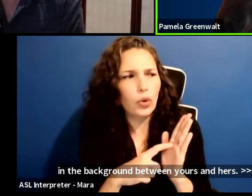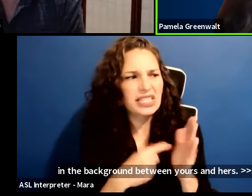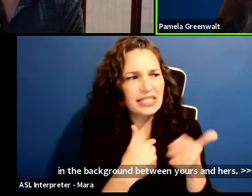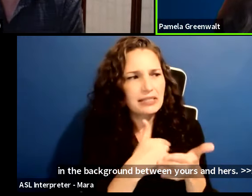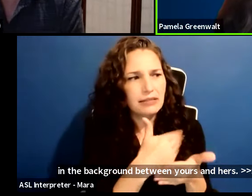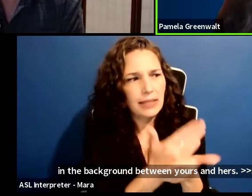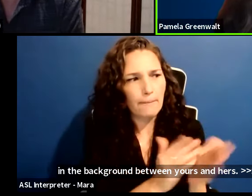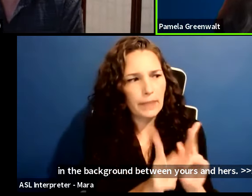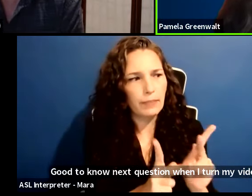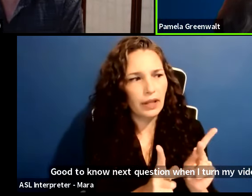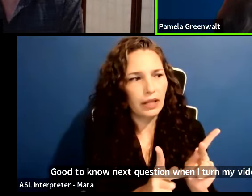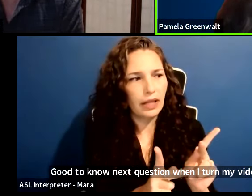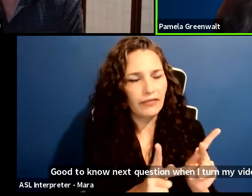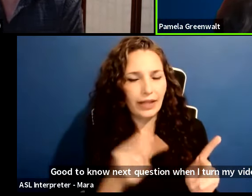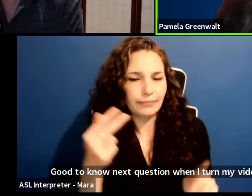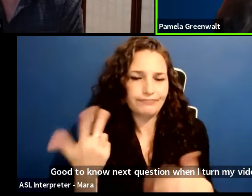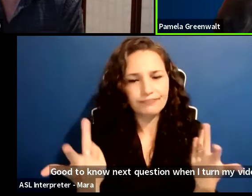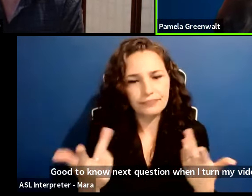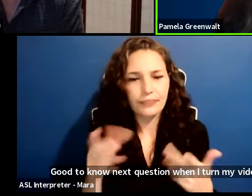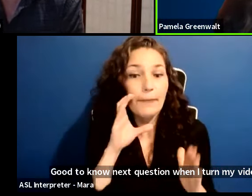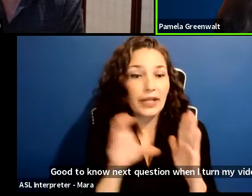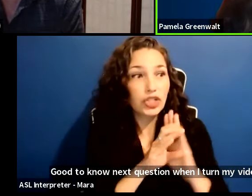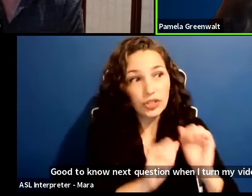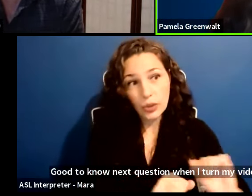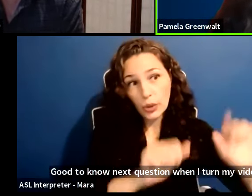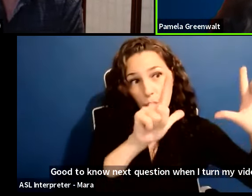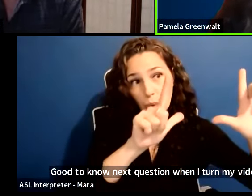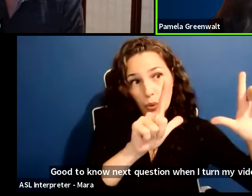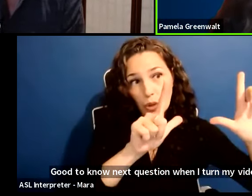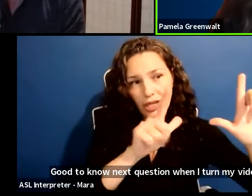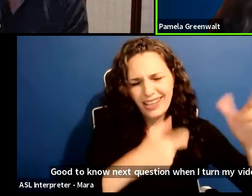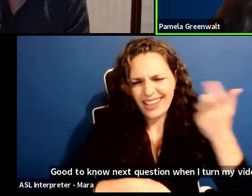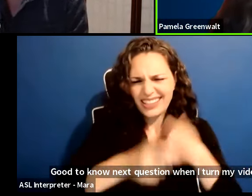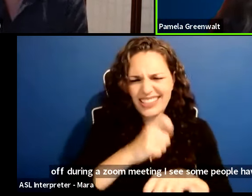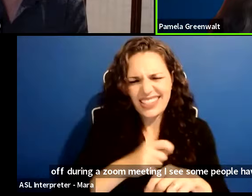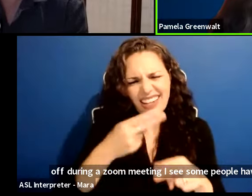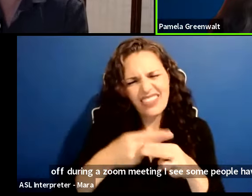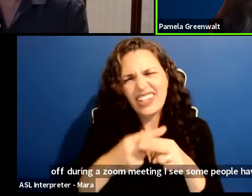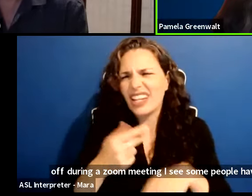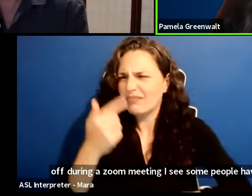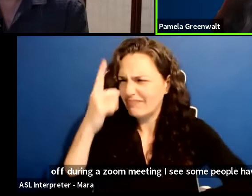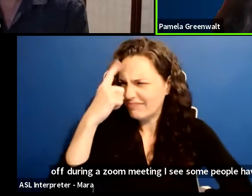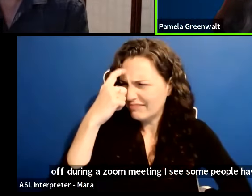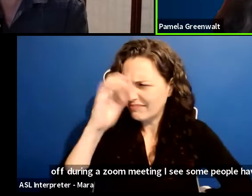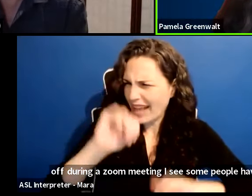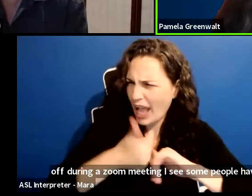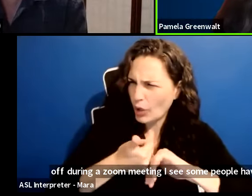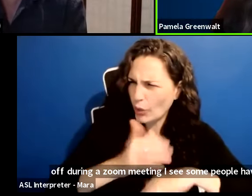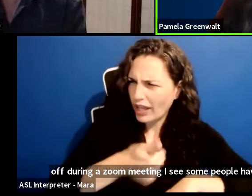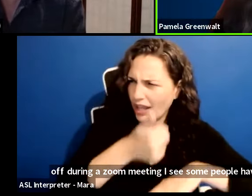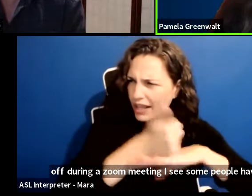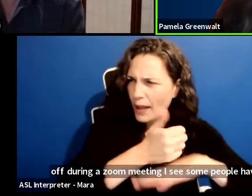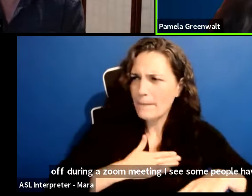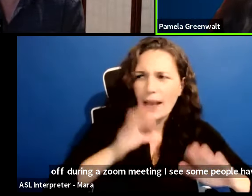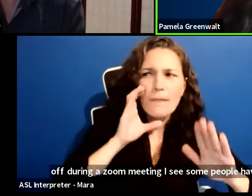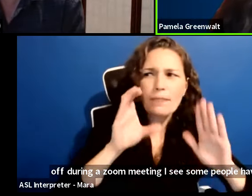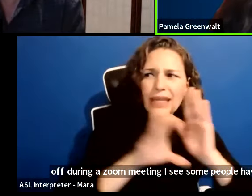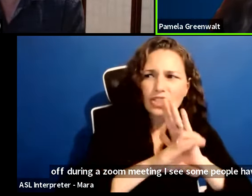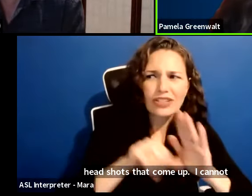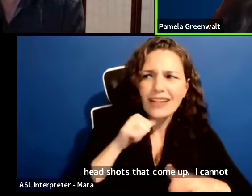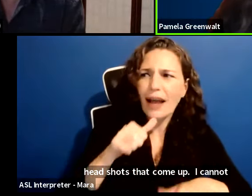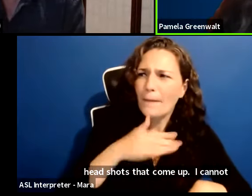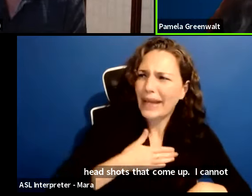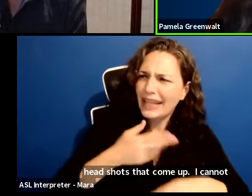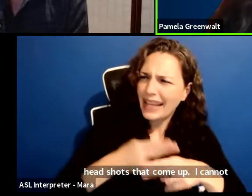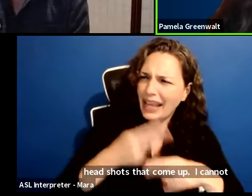come up in place of their name. I cannot for the life of me figure out how to make my headshot come up when I turn the video off. I've spent